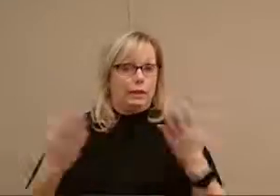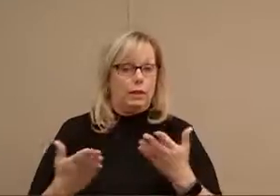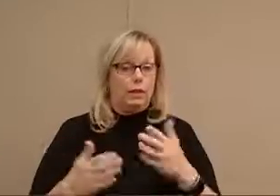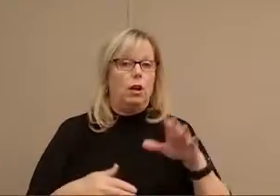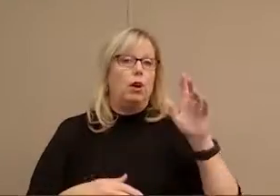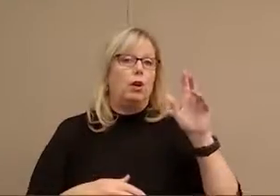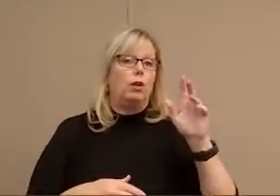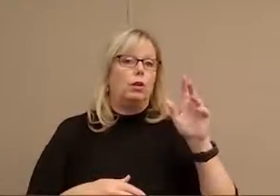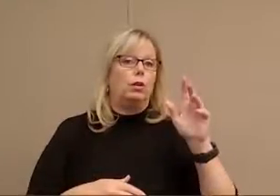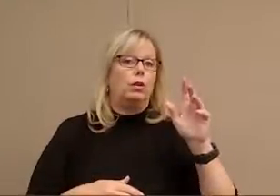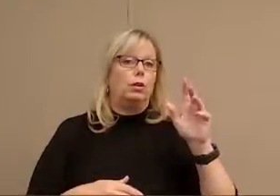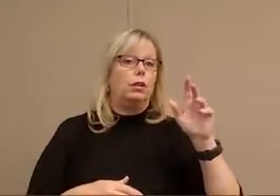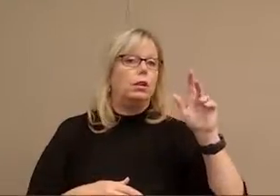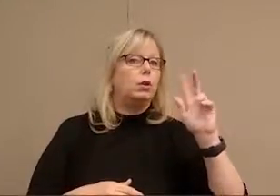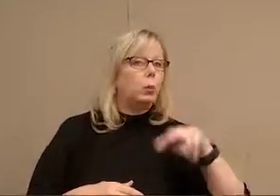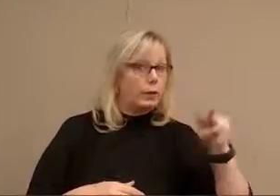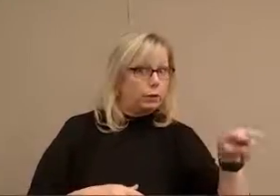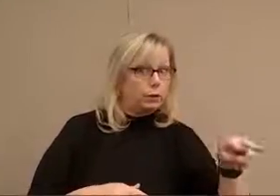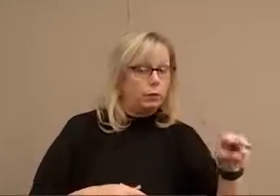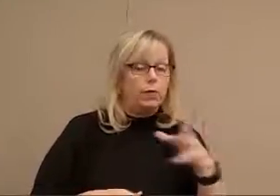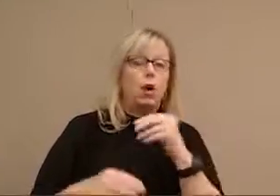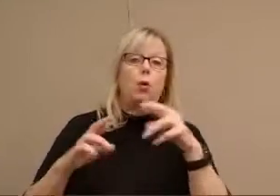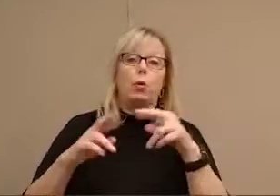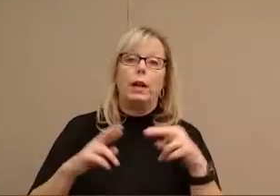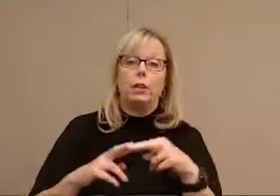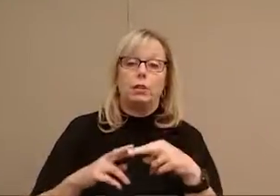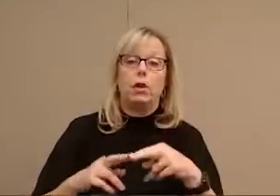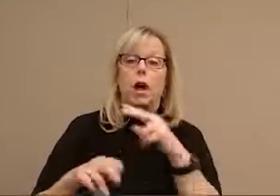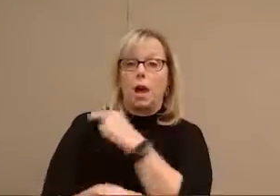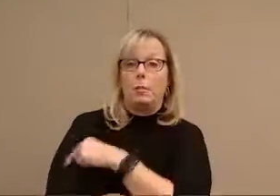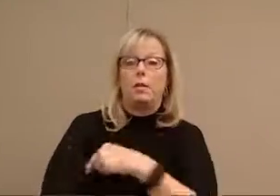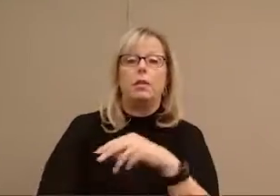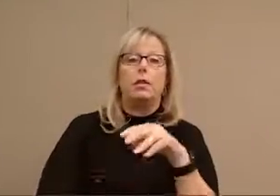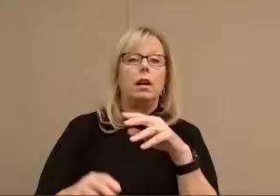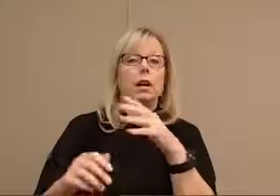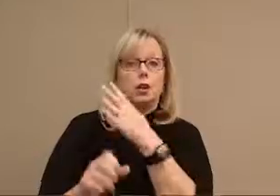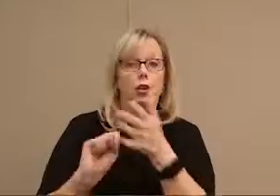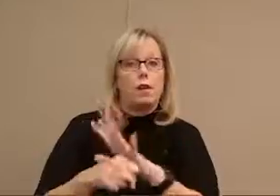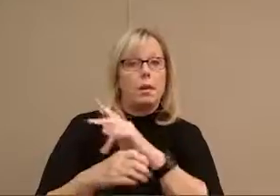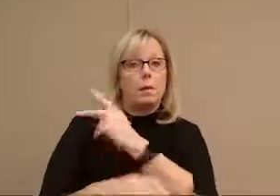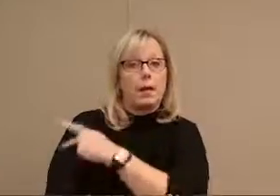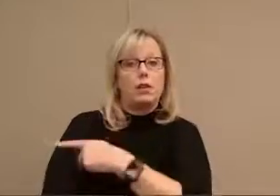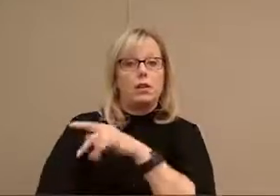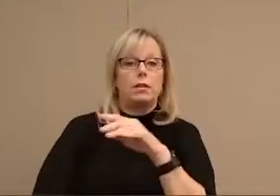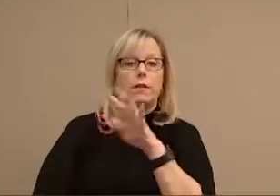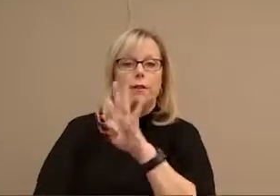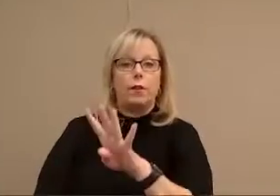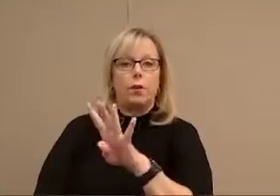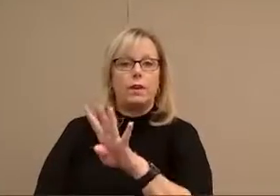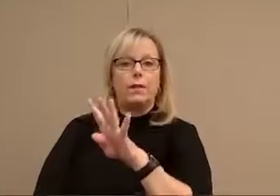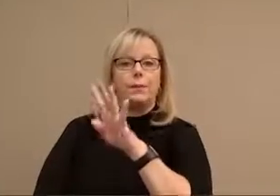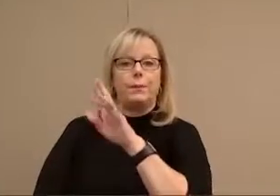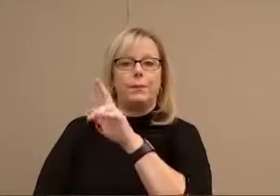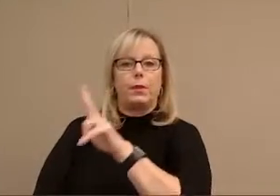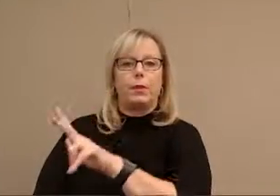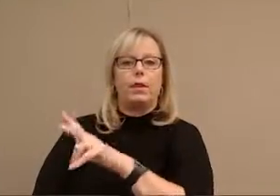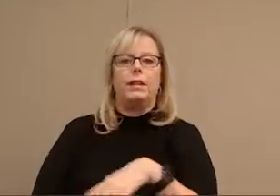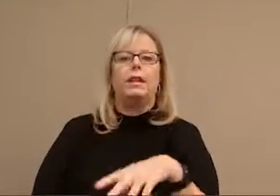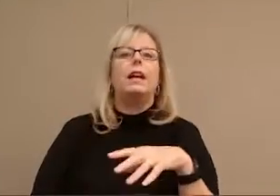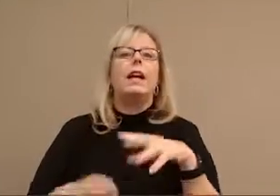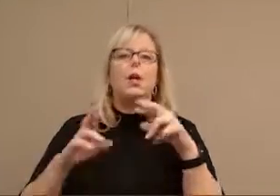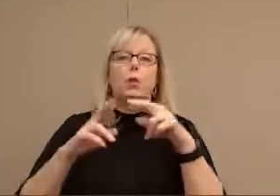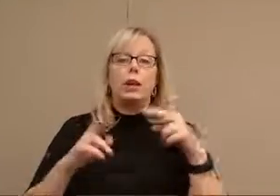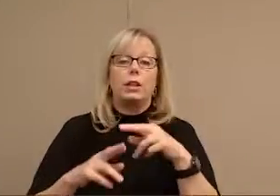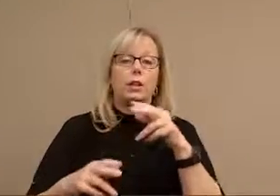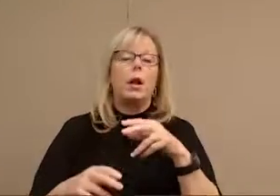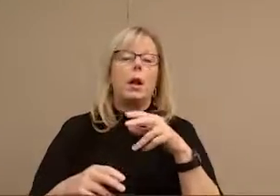is at 22. Regionally, we're at 43. Patients on ventilators in St. Clair County is at 2. Regionally, we're at